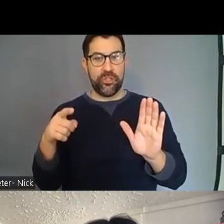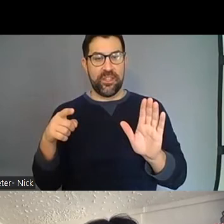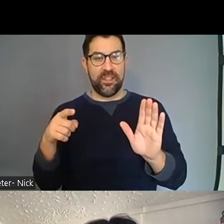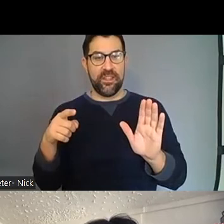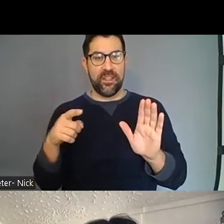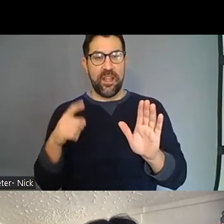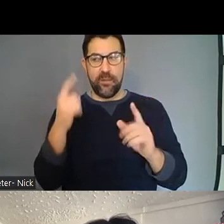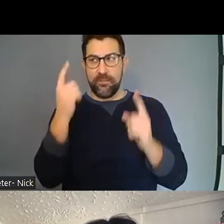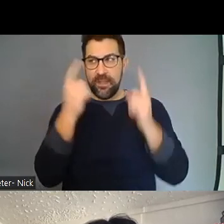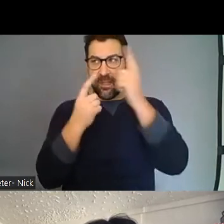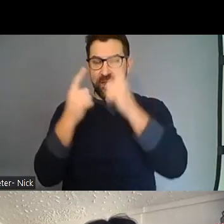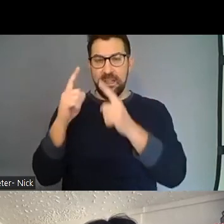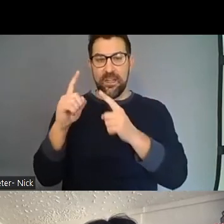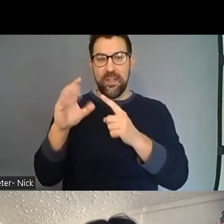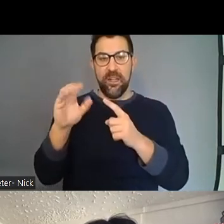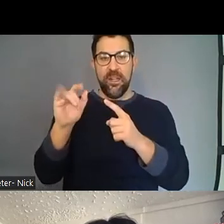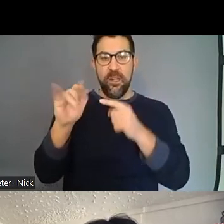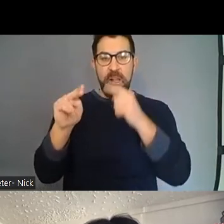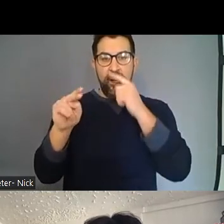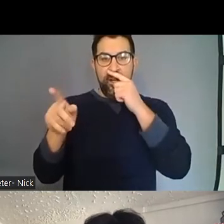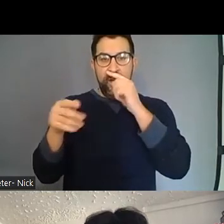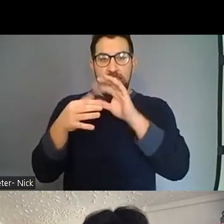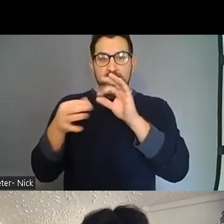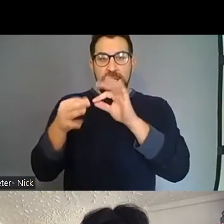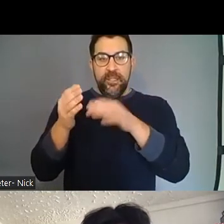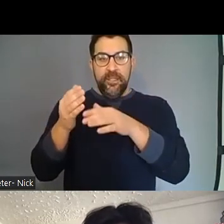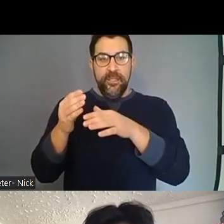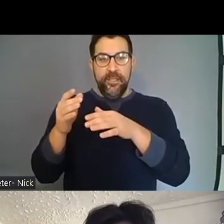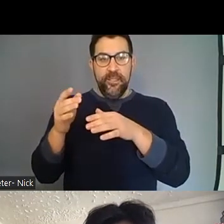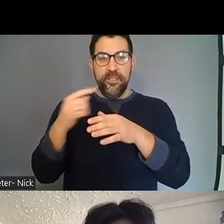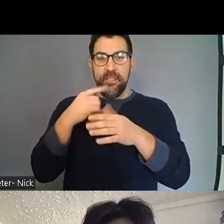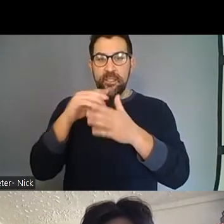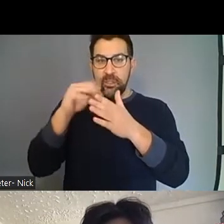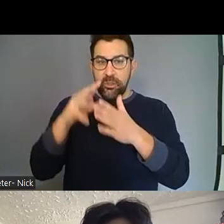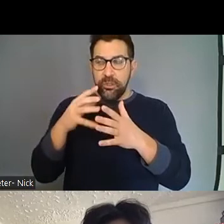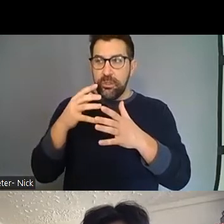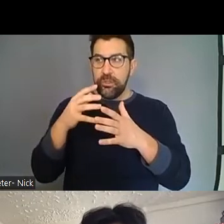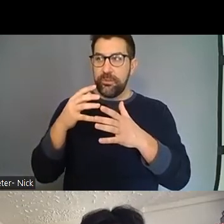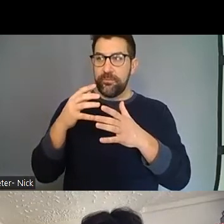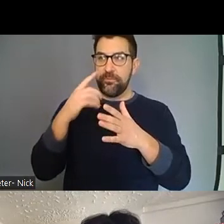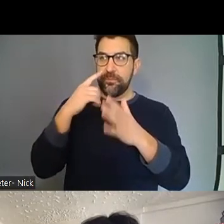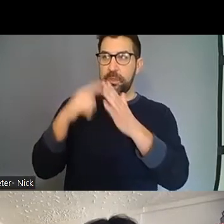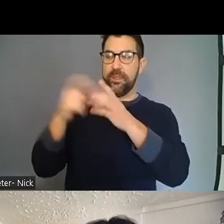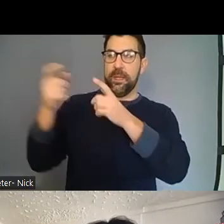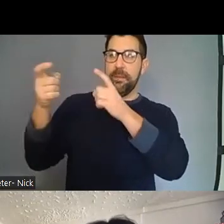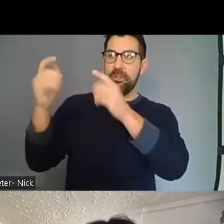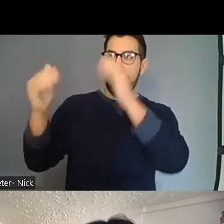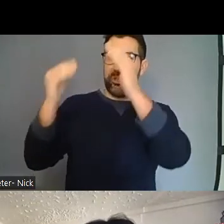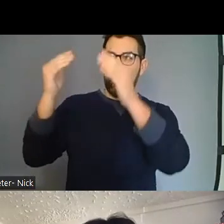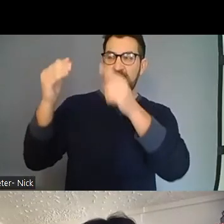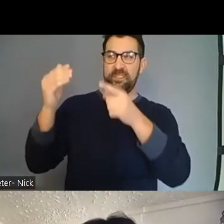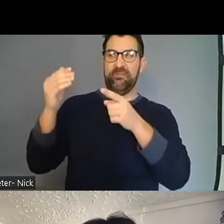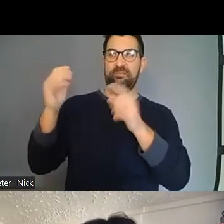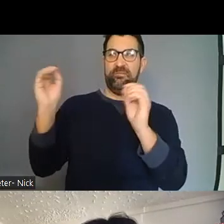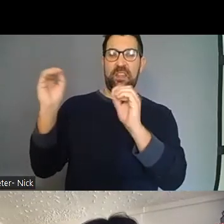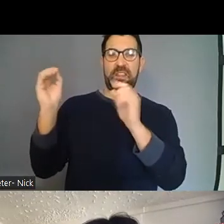thinking about what Caitlin shared about how the students were angered by administration, and that this